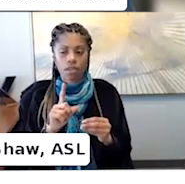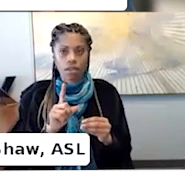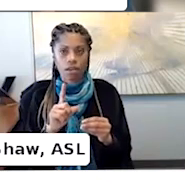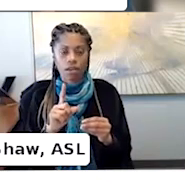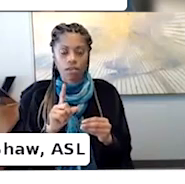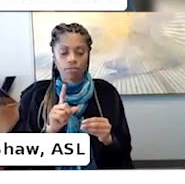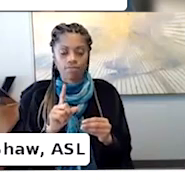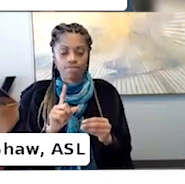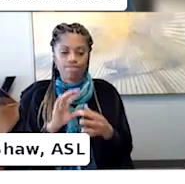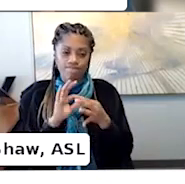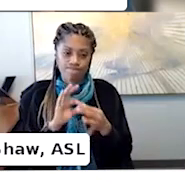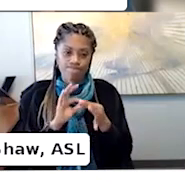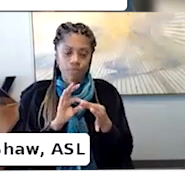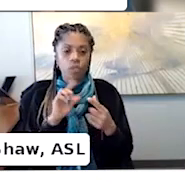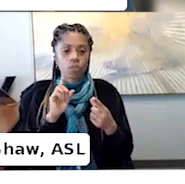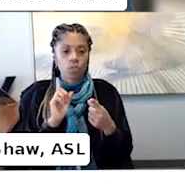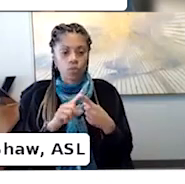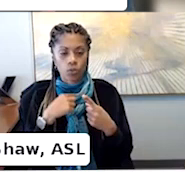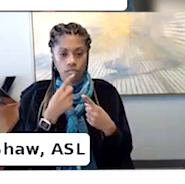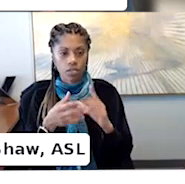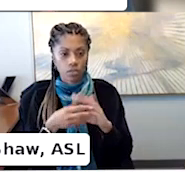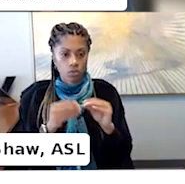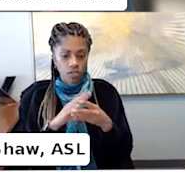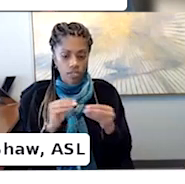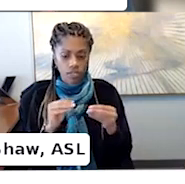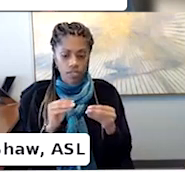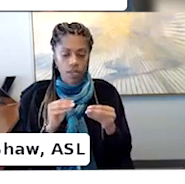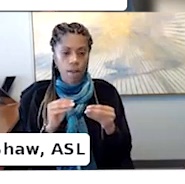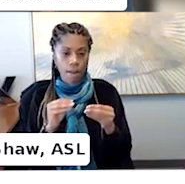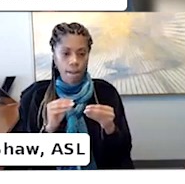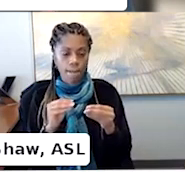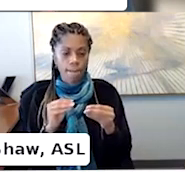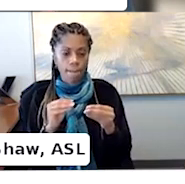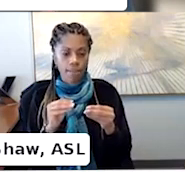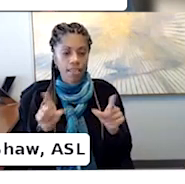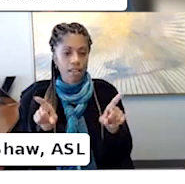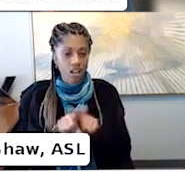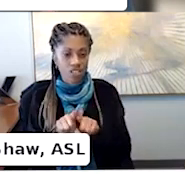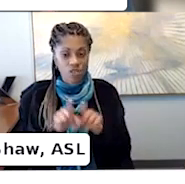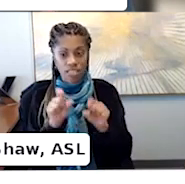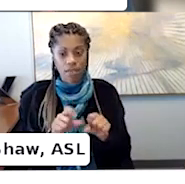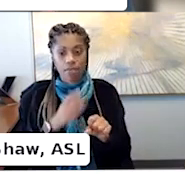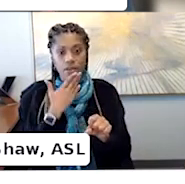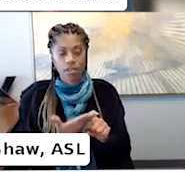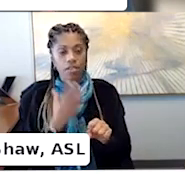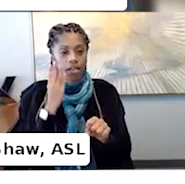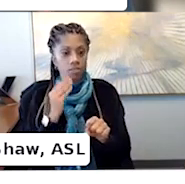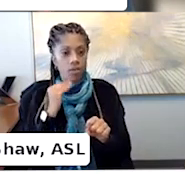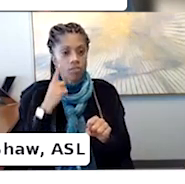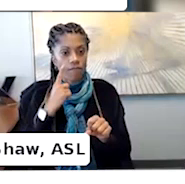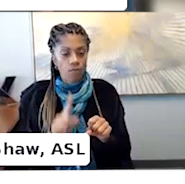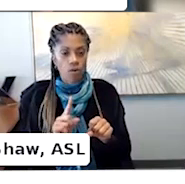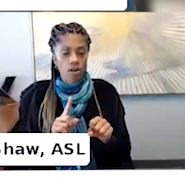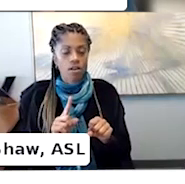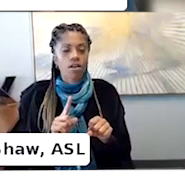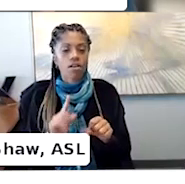And it can also be a meaningful experience for the storyteller. And that's where we think about